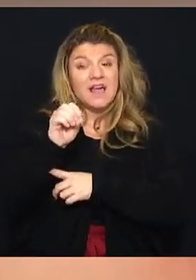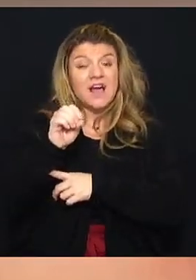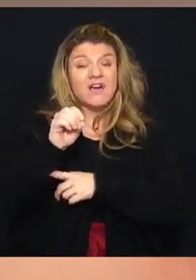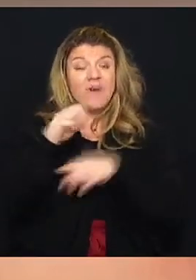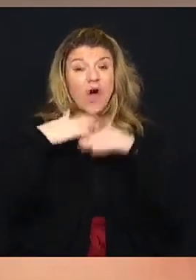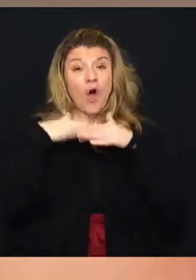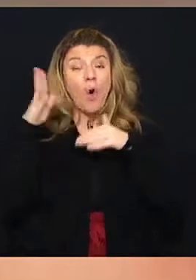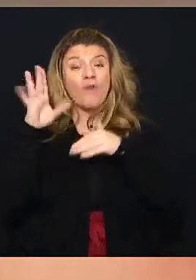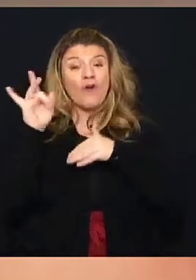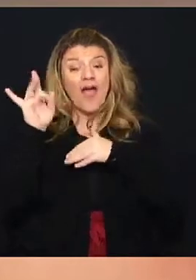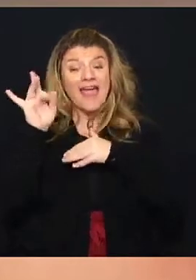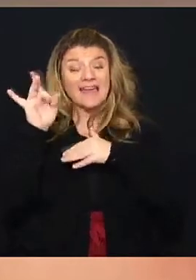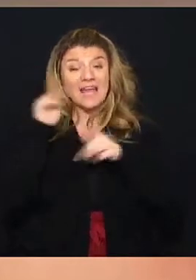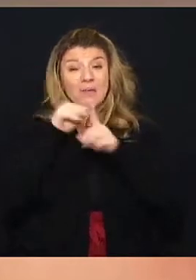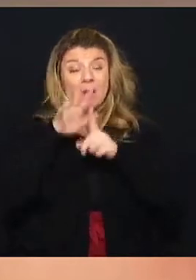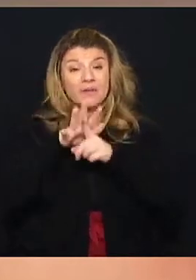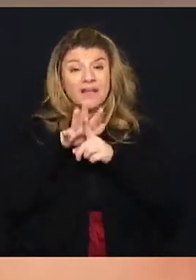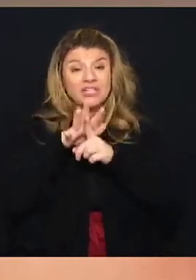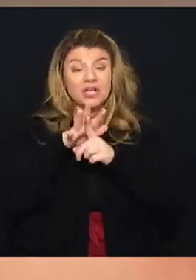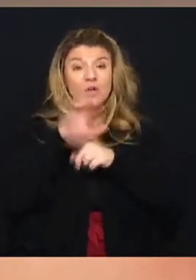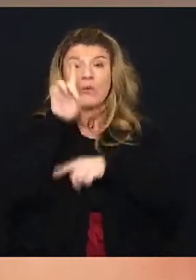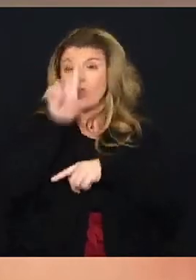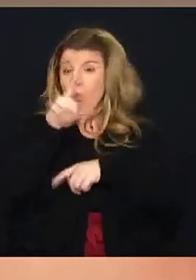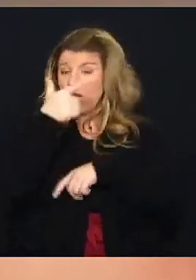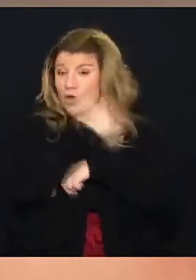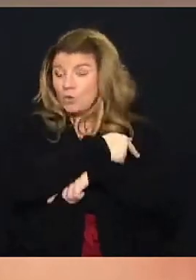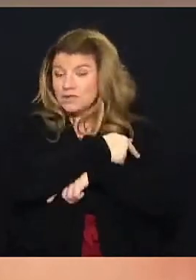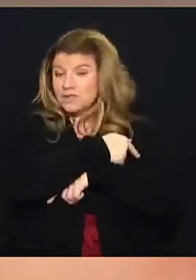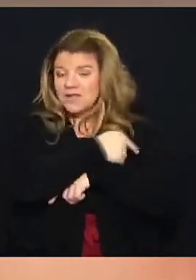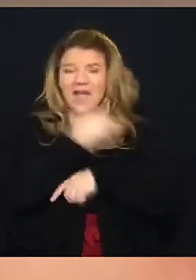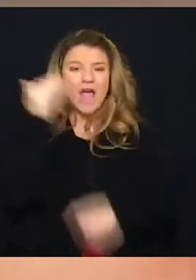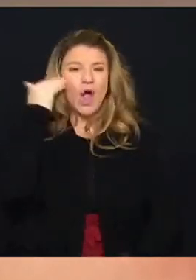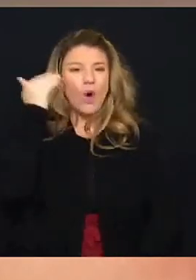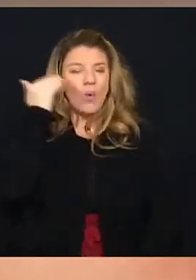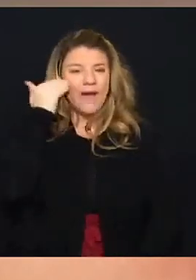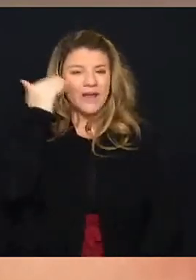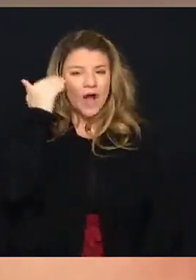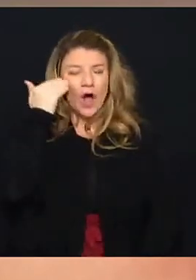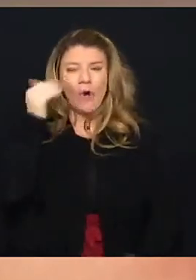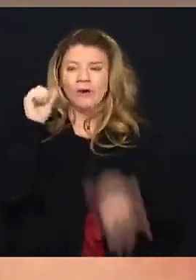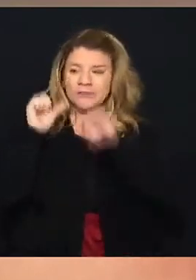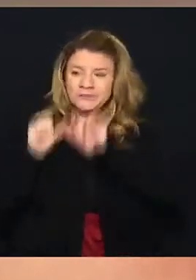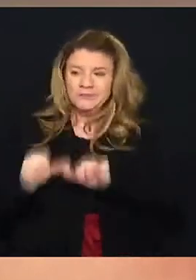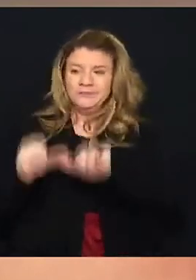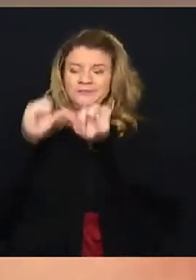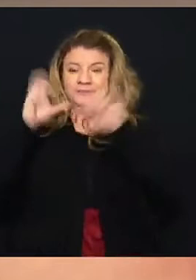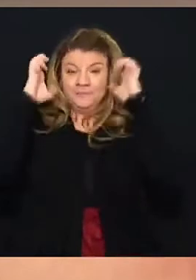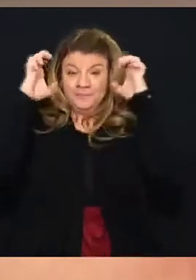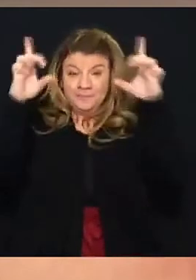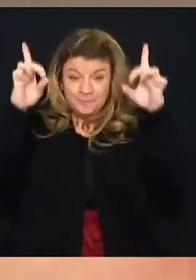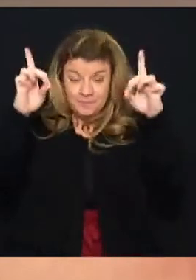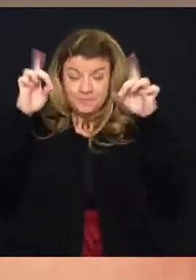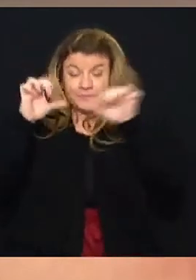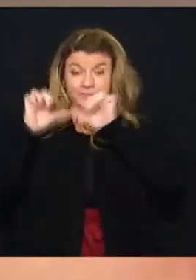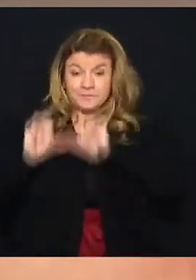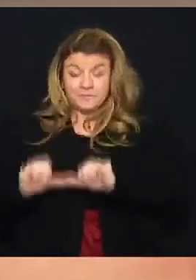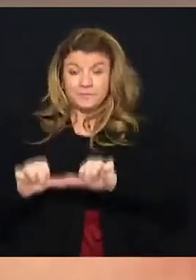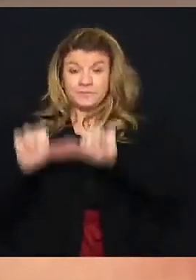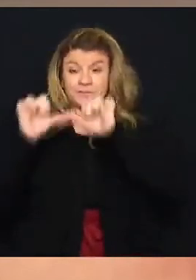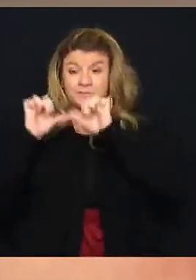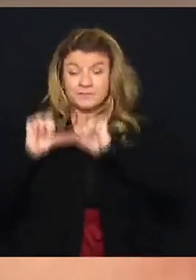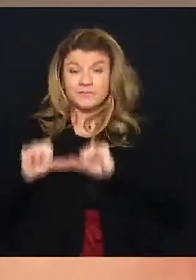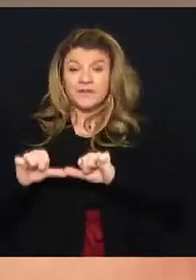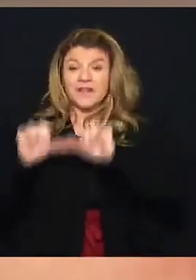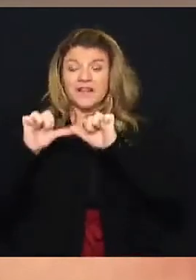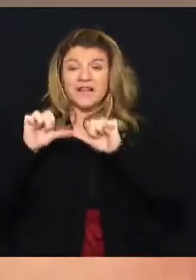over age 18 population with one dose. So we know by continuing to educate, continuing